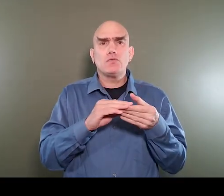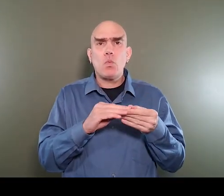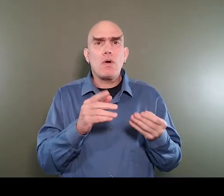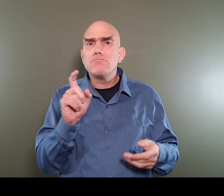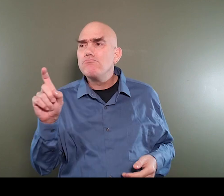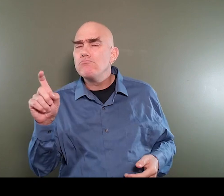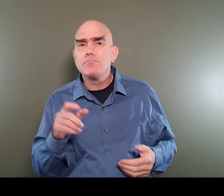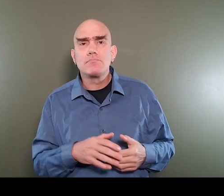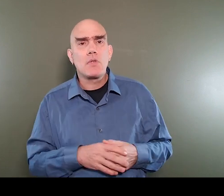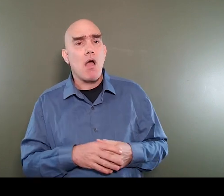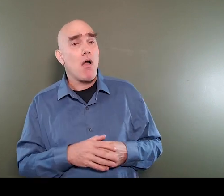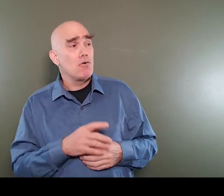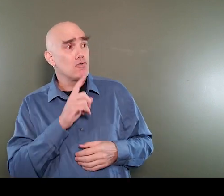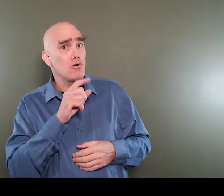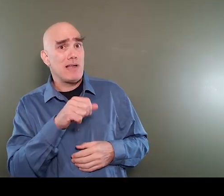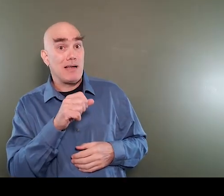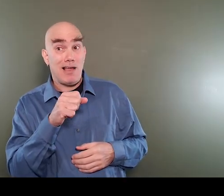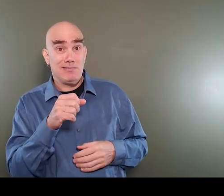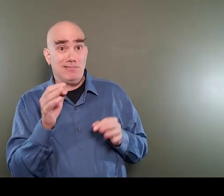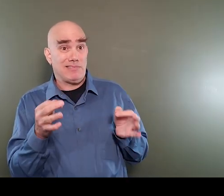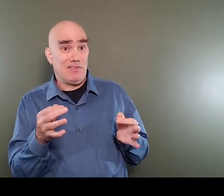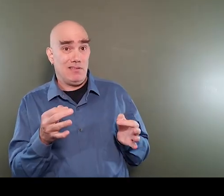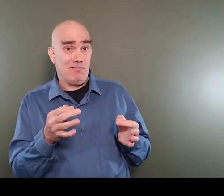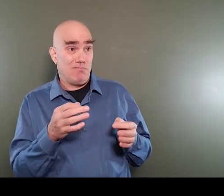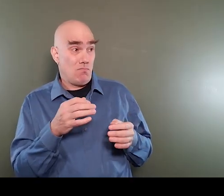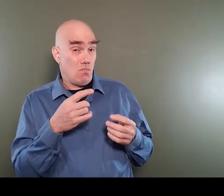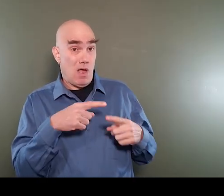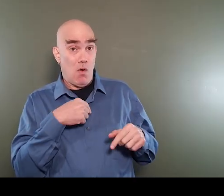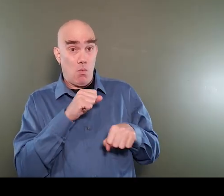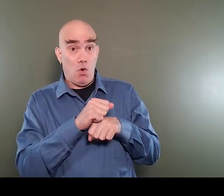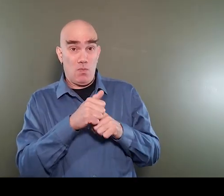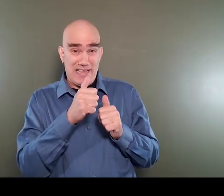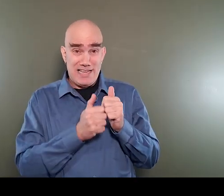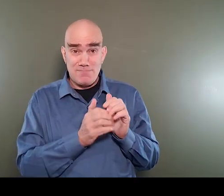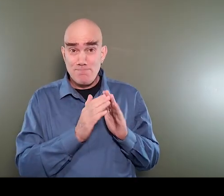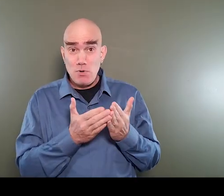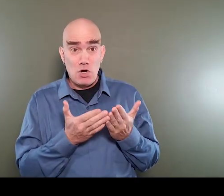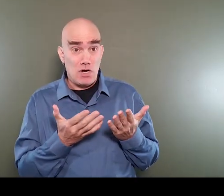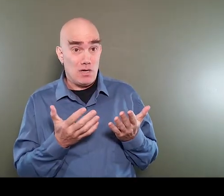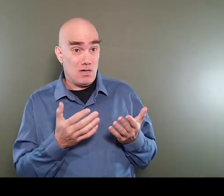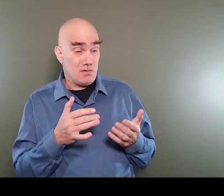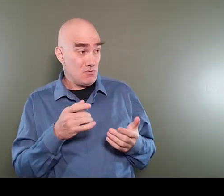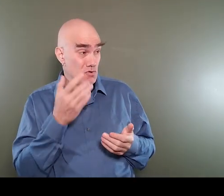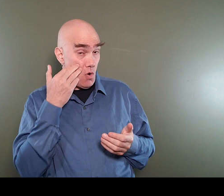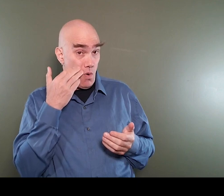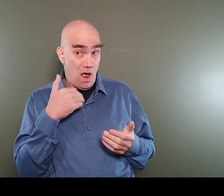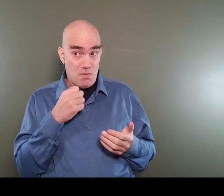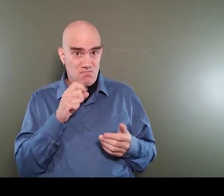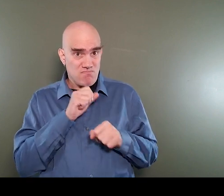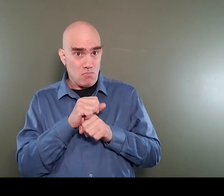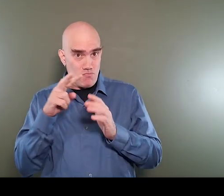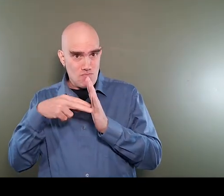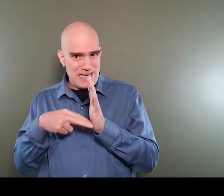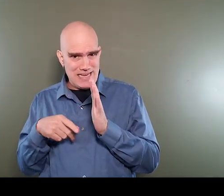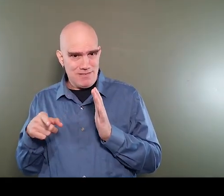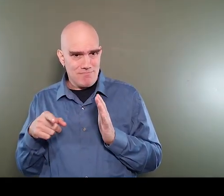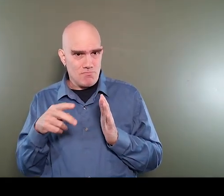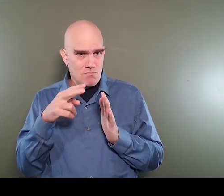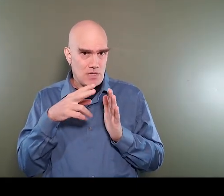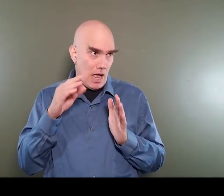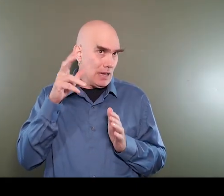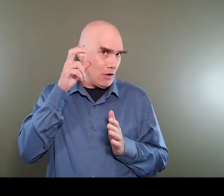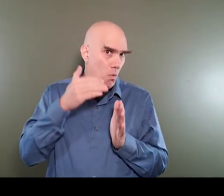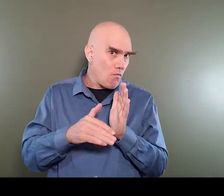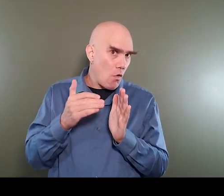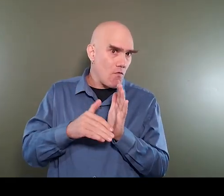of these stories? Sure. So yeah, definitely as I was working with each book, like I was, reading it, hearing